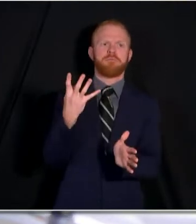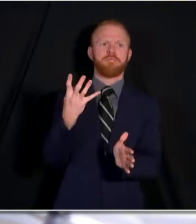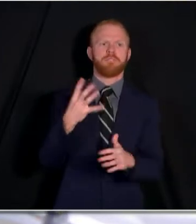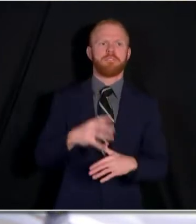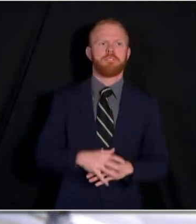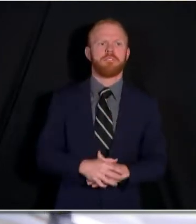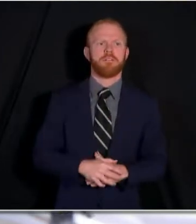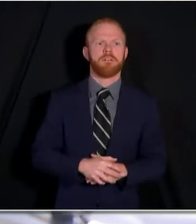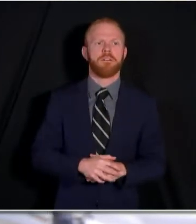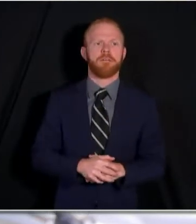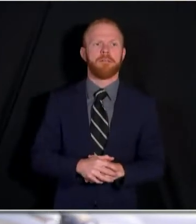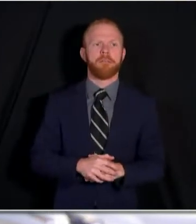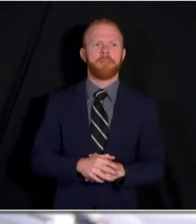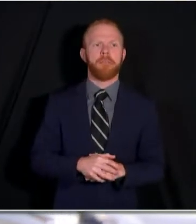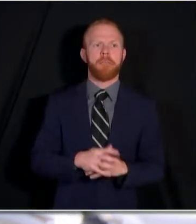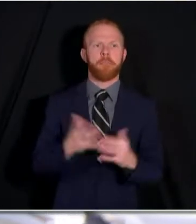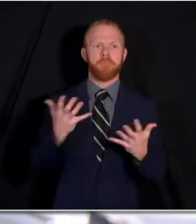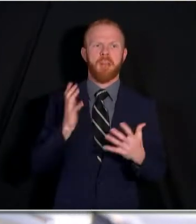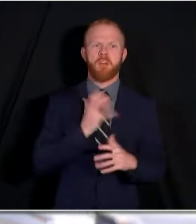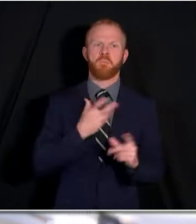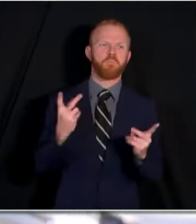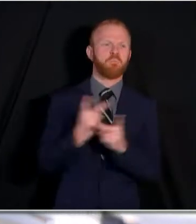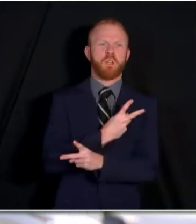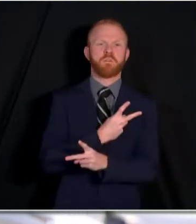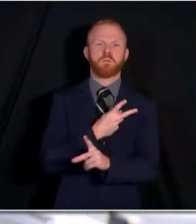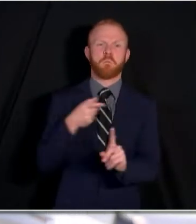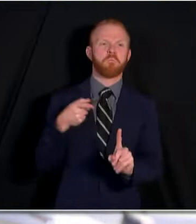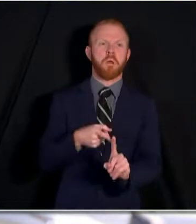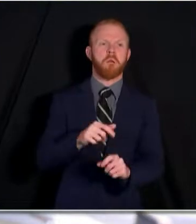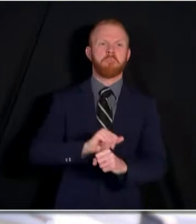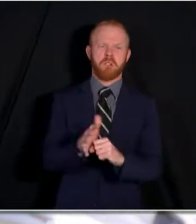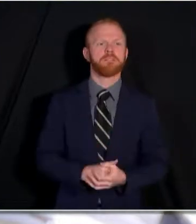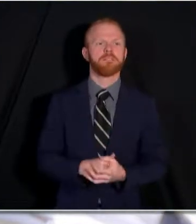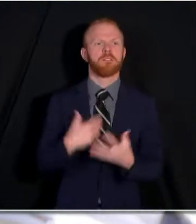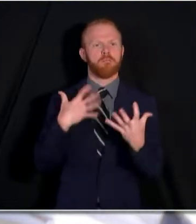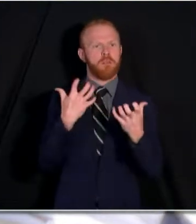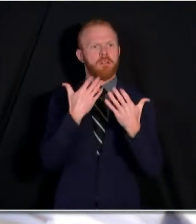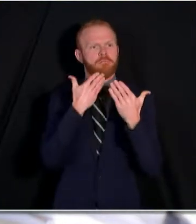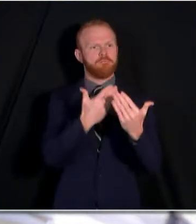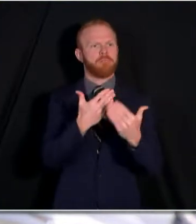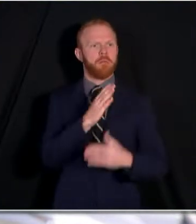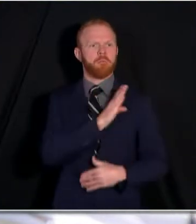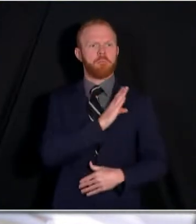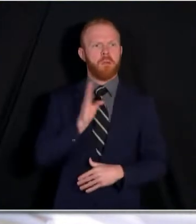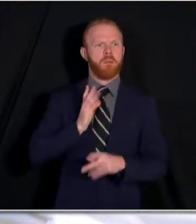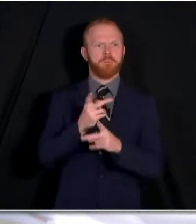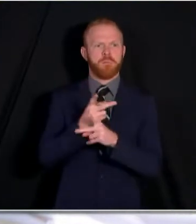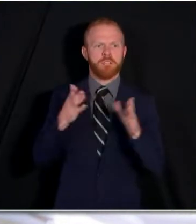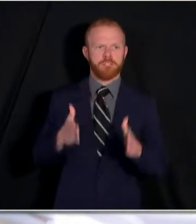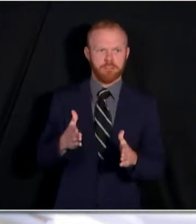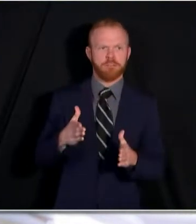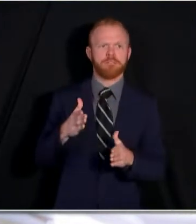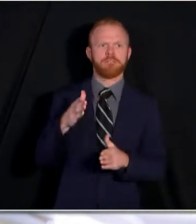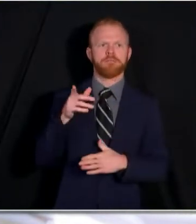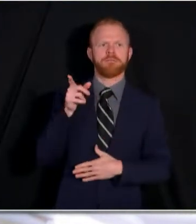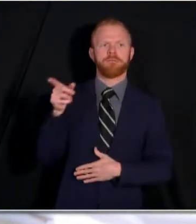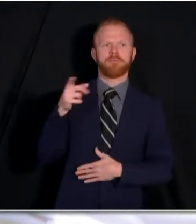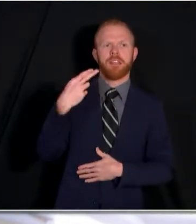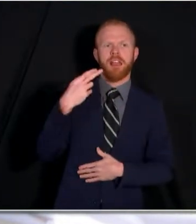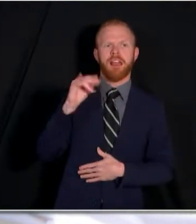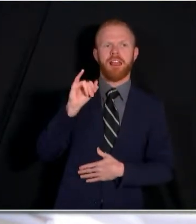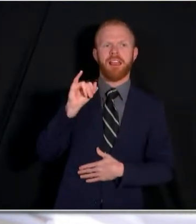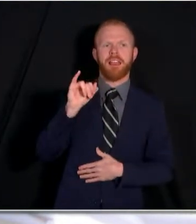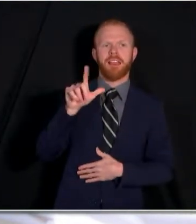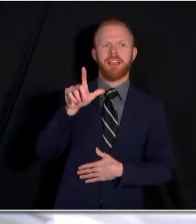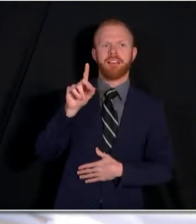our lowest point in this pandemic. And I want to thank our by Hilda Solis, because you can't find a border between the city